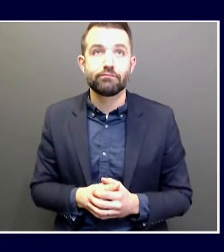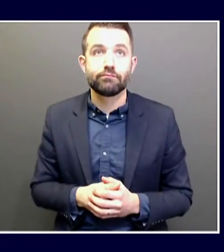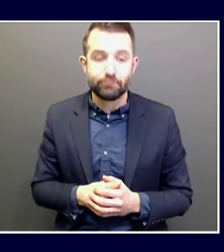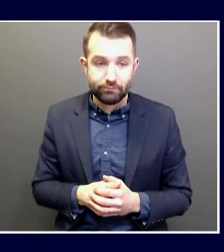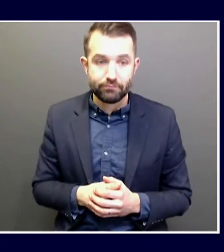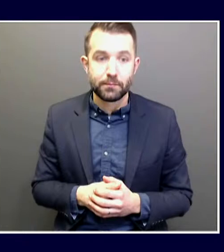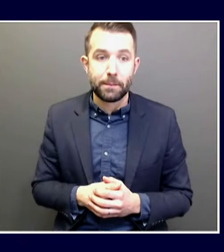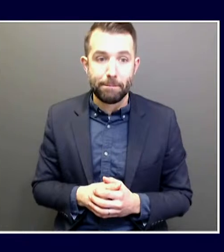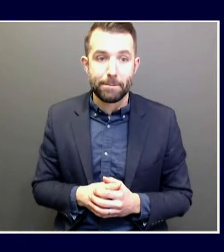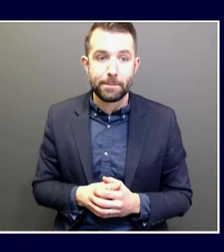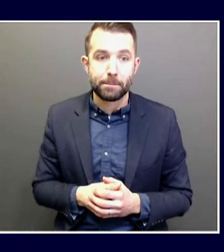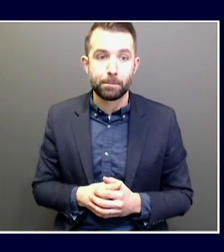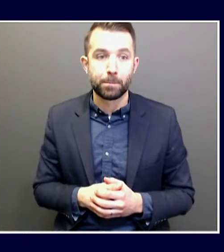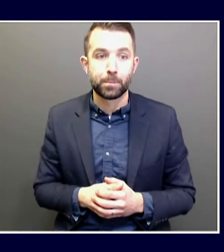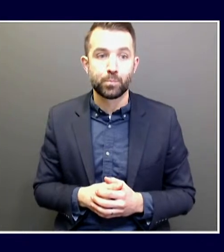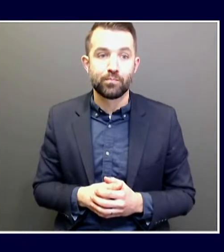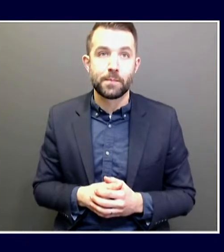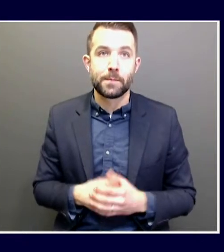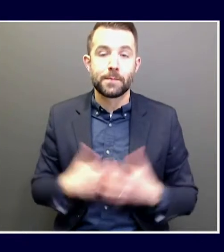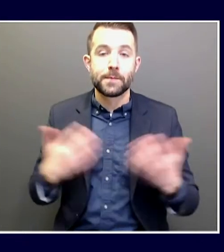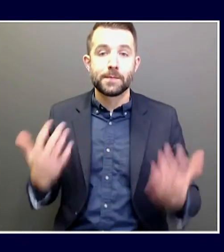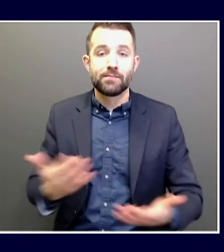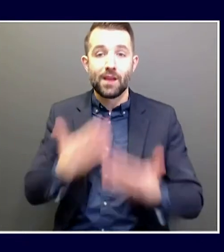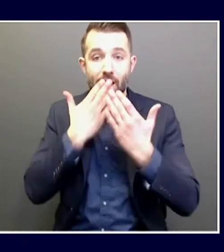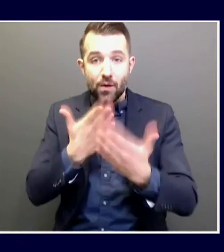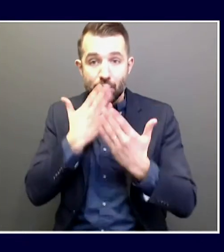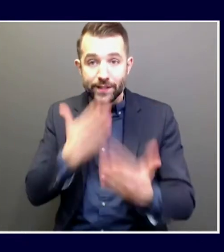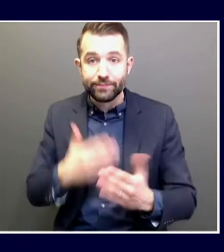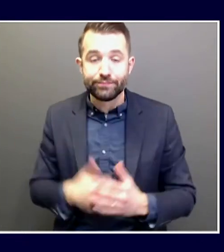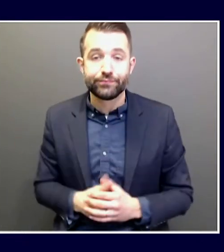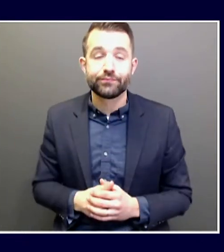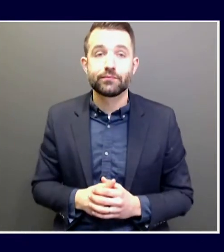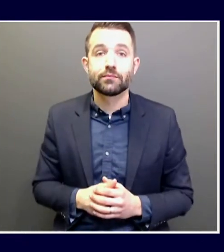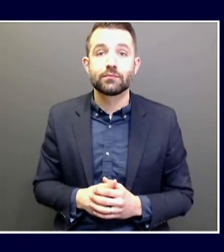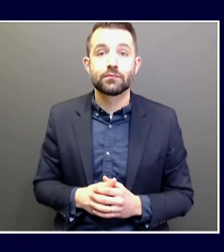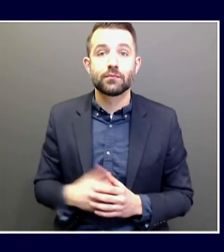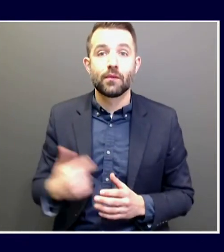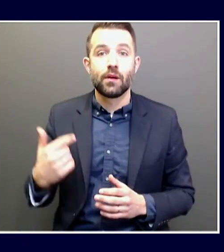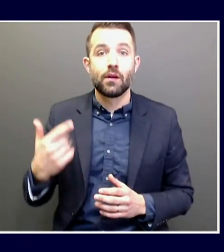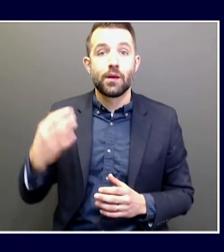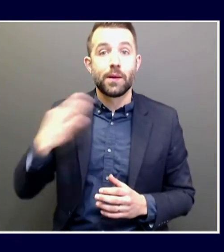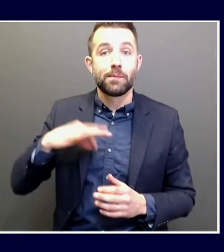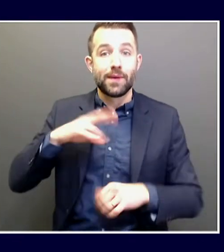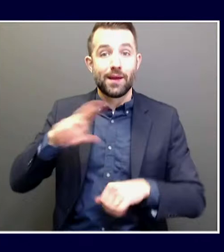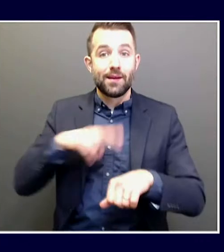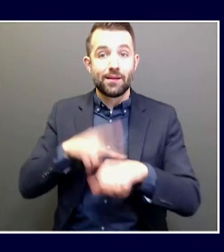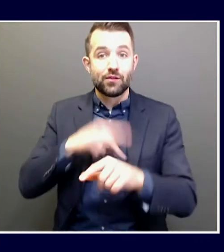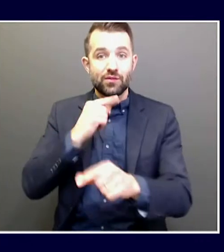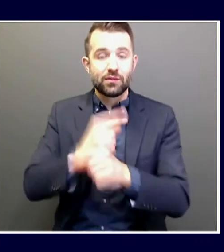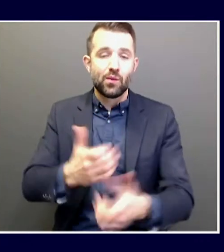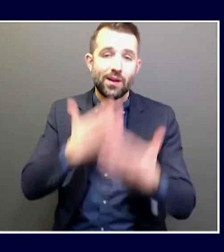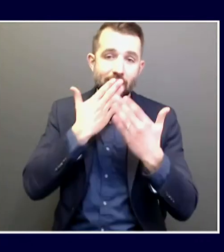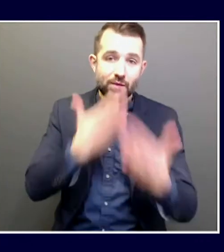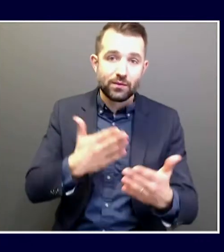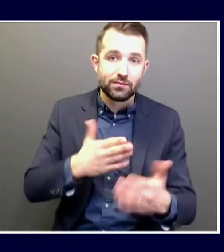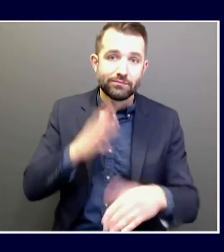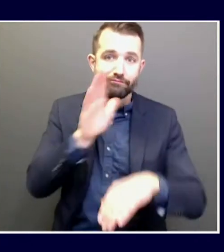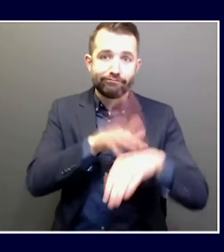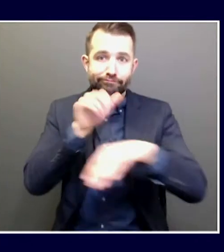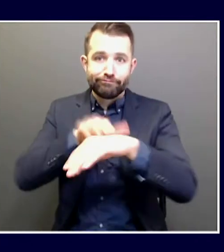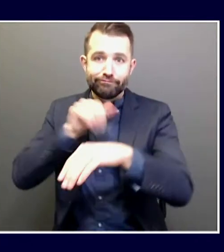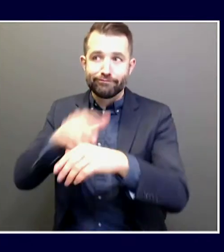you. And I would like to thank every member of the Maine National Guard who is being called into service to help fight